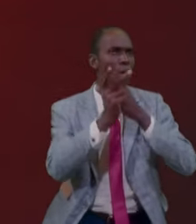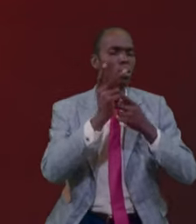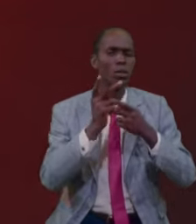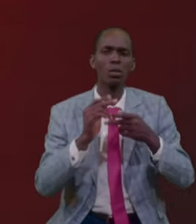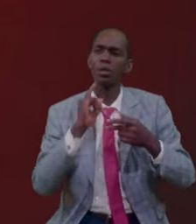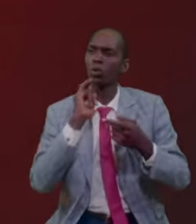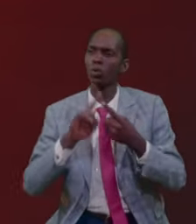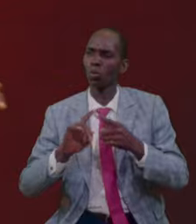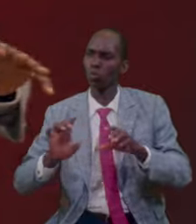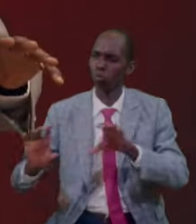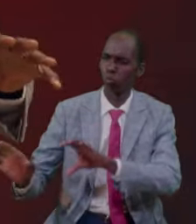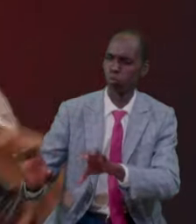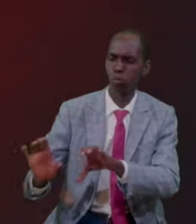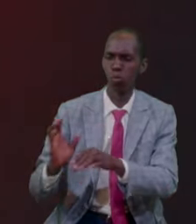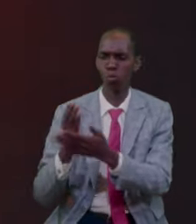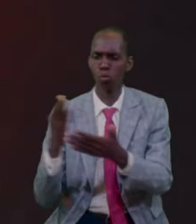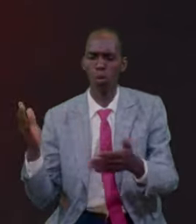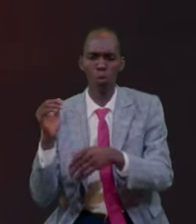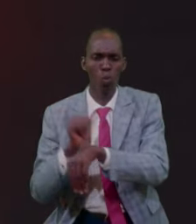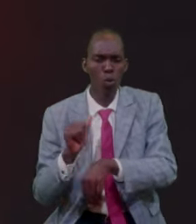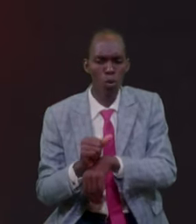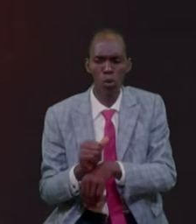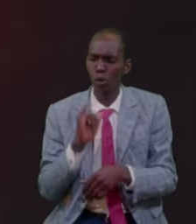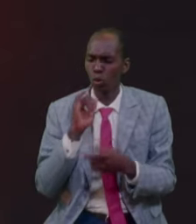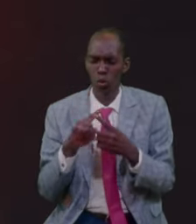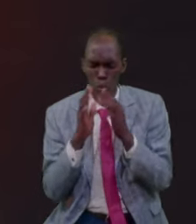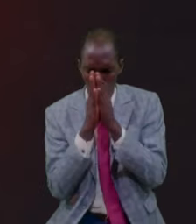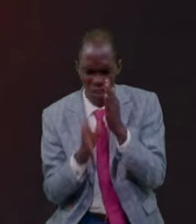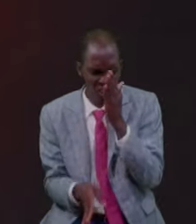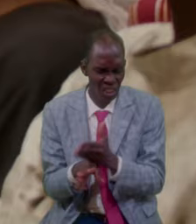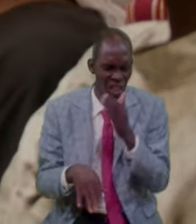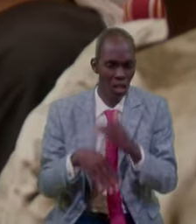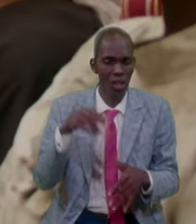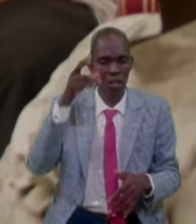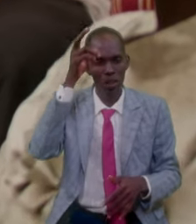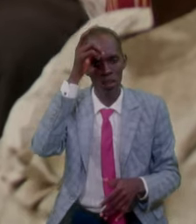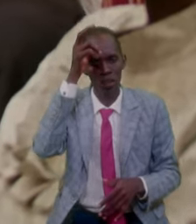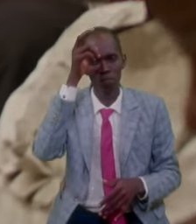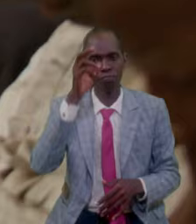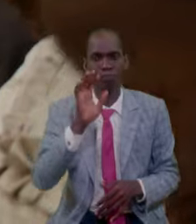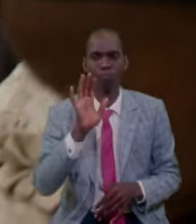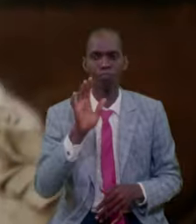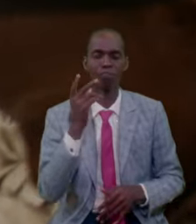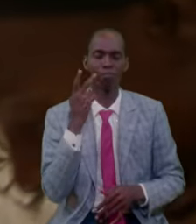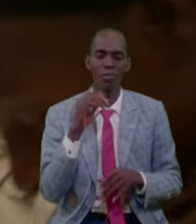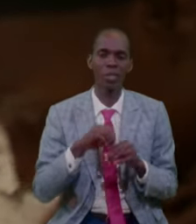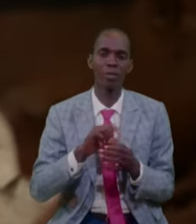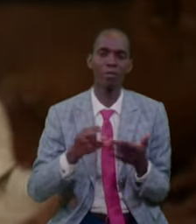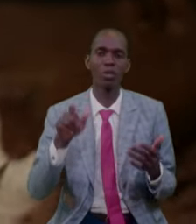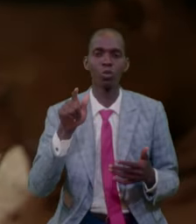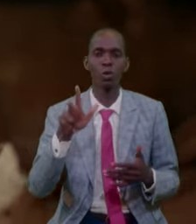works, it's for casting out devils. Verse 23. In verse